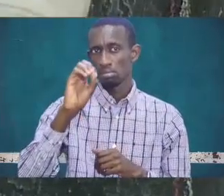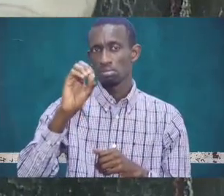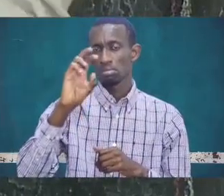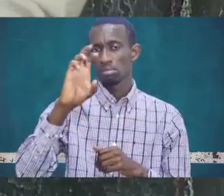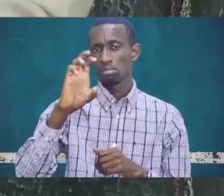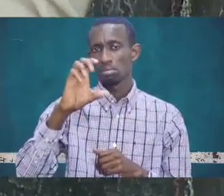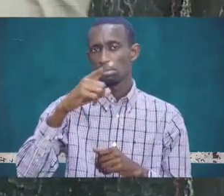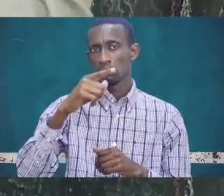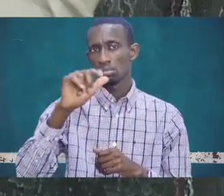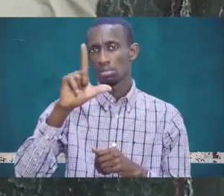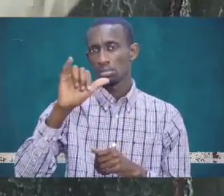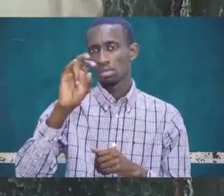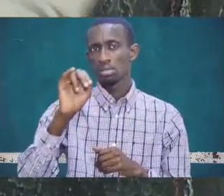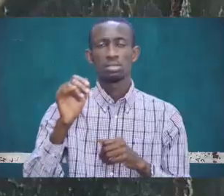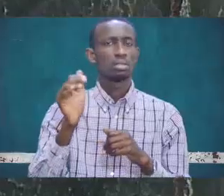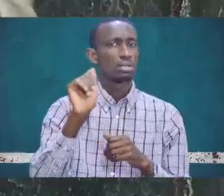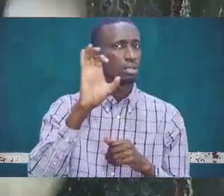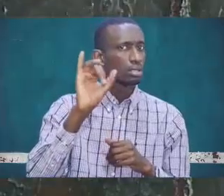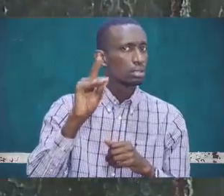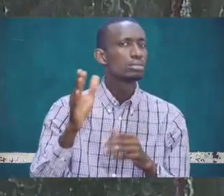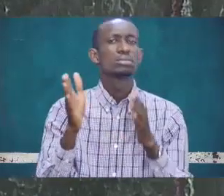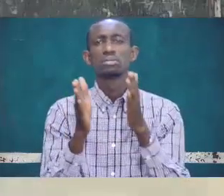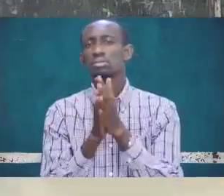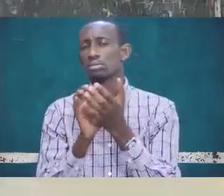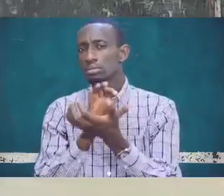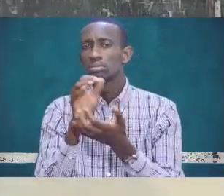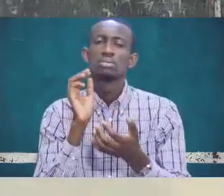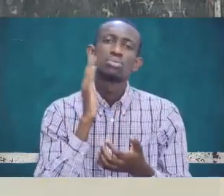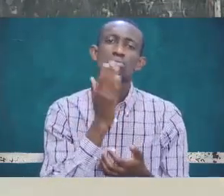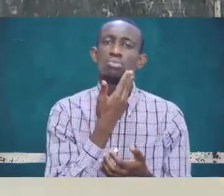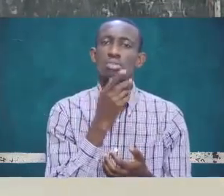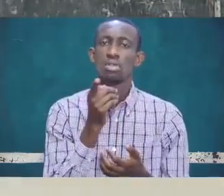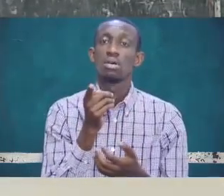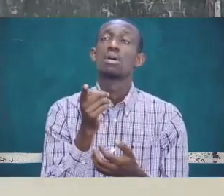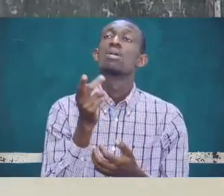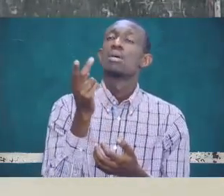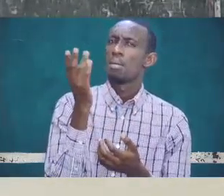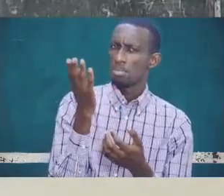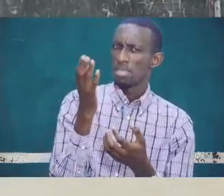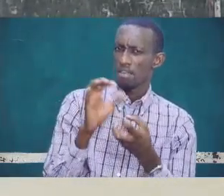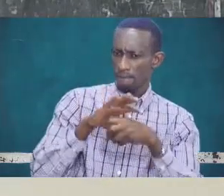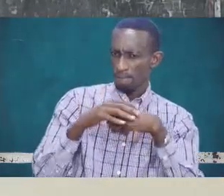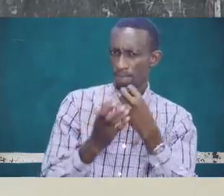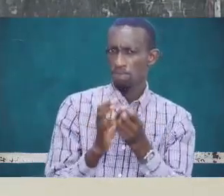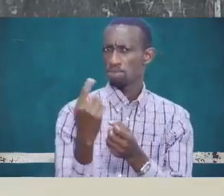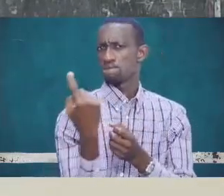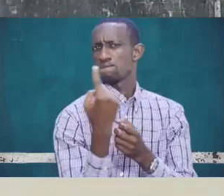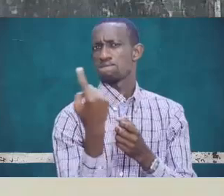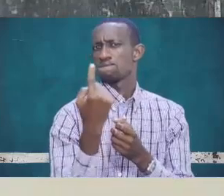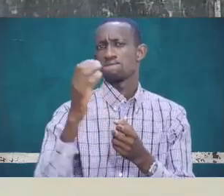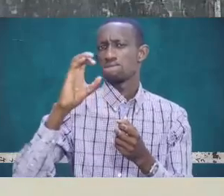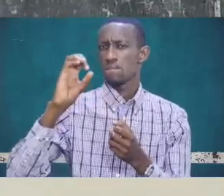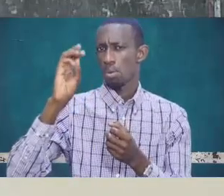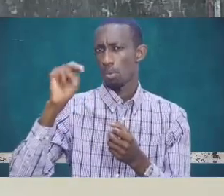and water. So we said these form one component. So So you